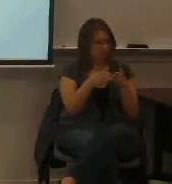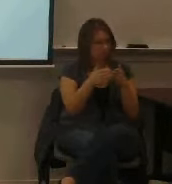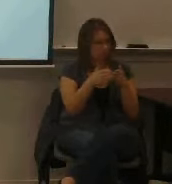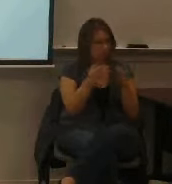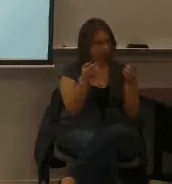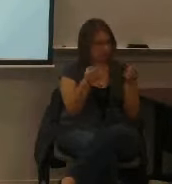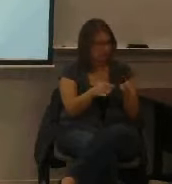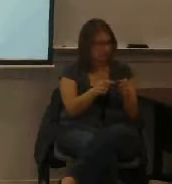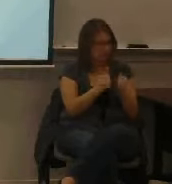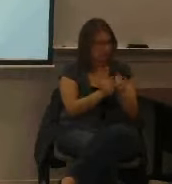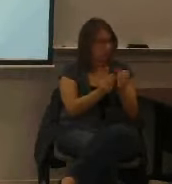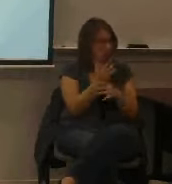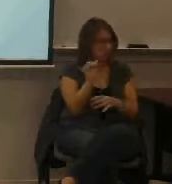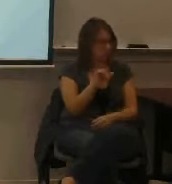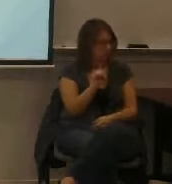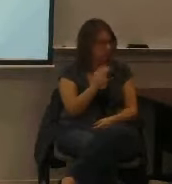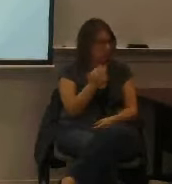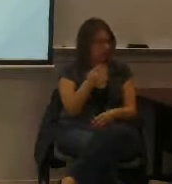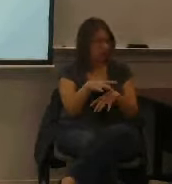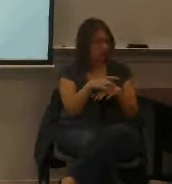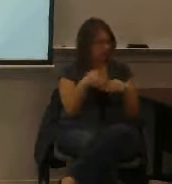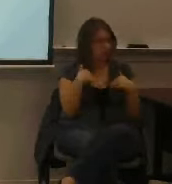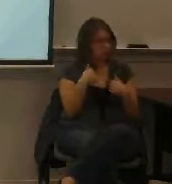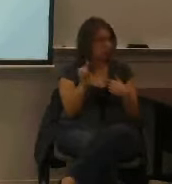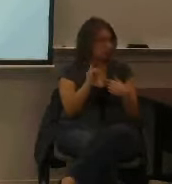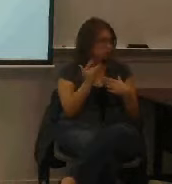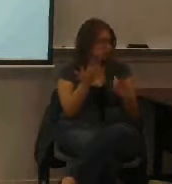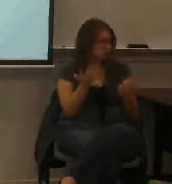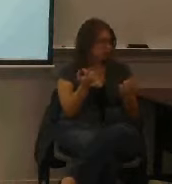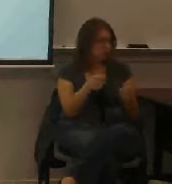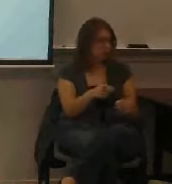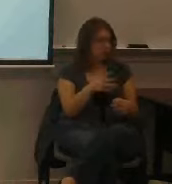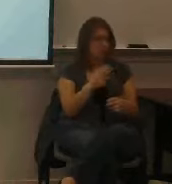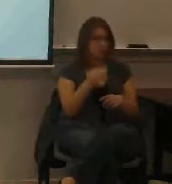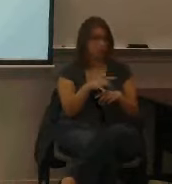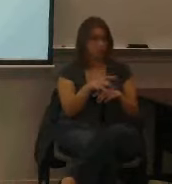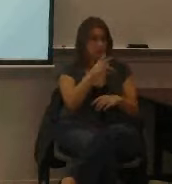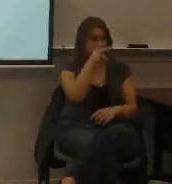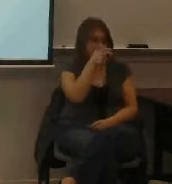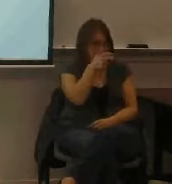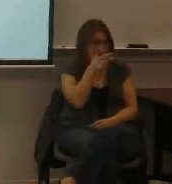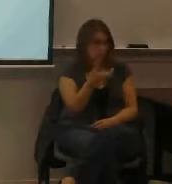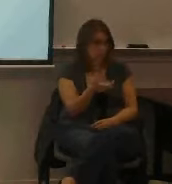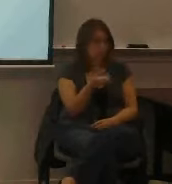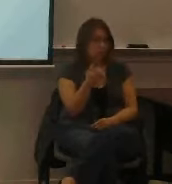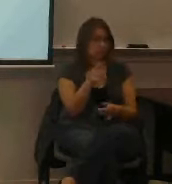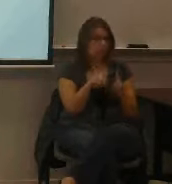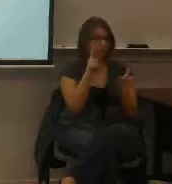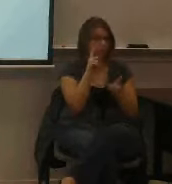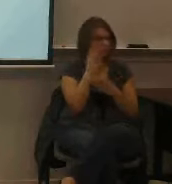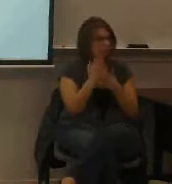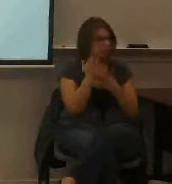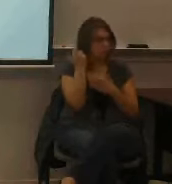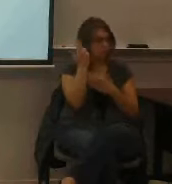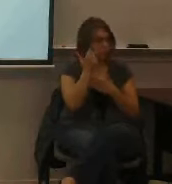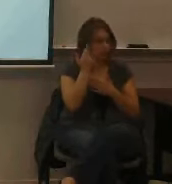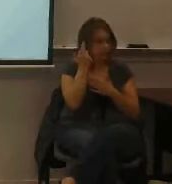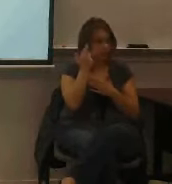with plants and terrestrial animals as well, and terrestrial insects, although for some